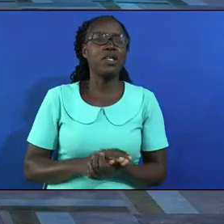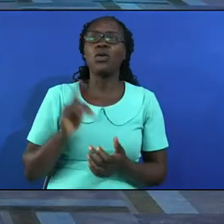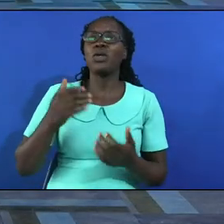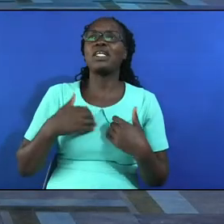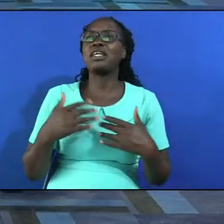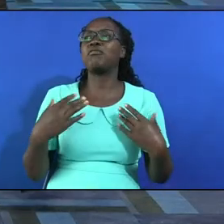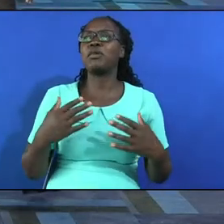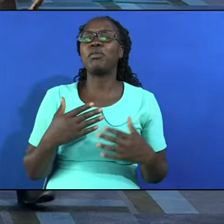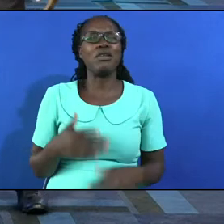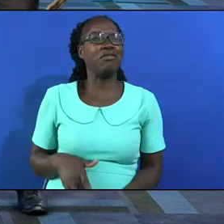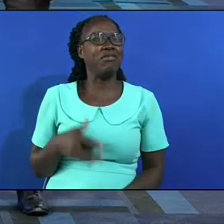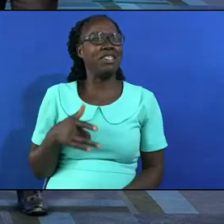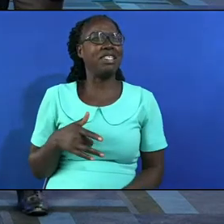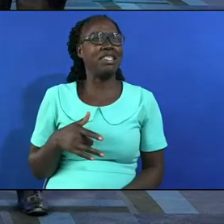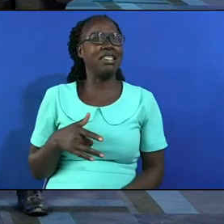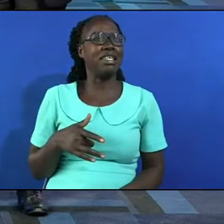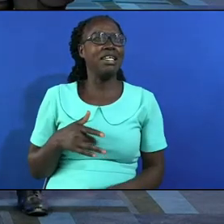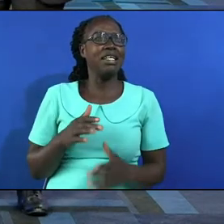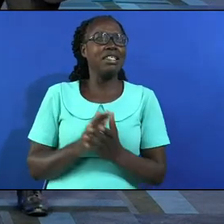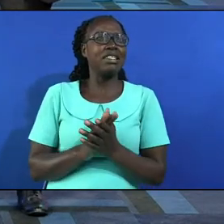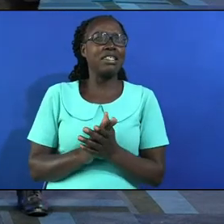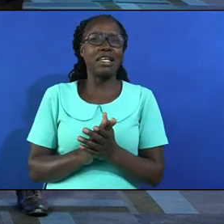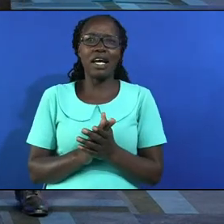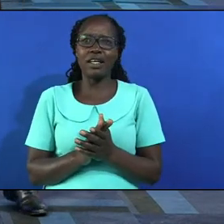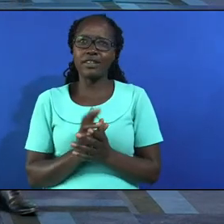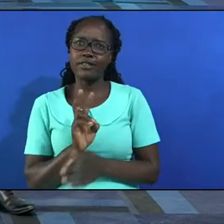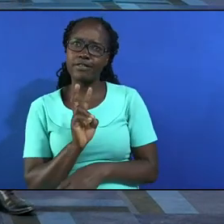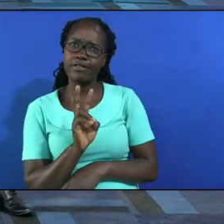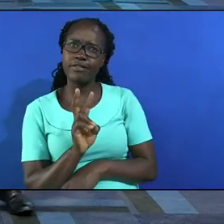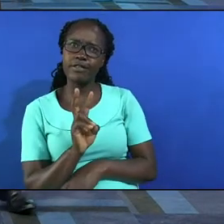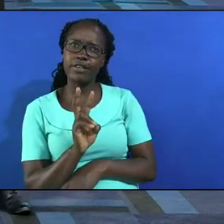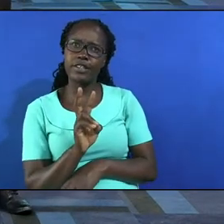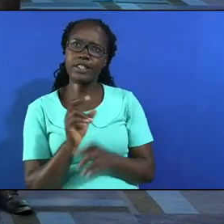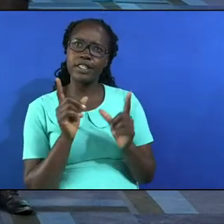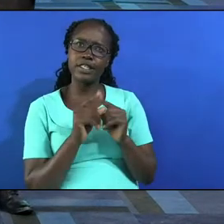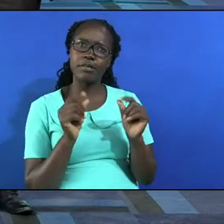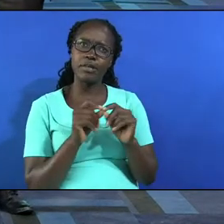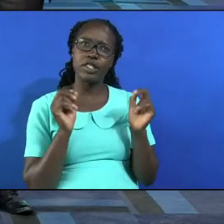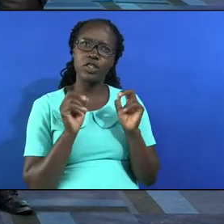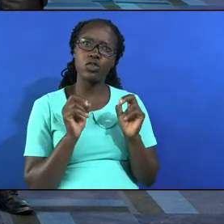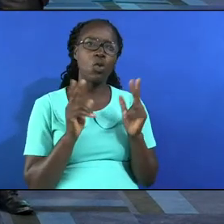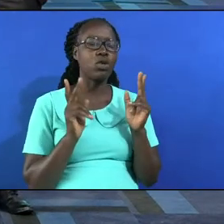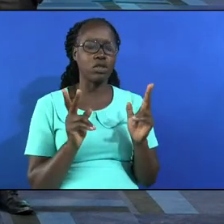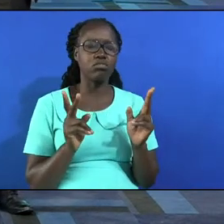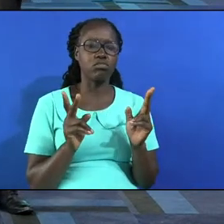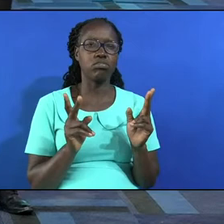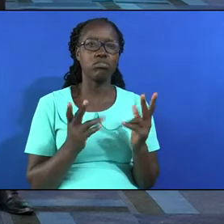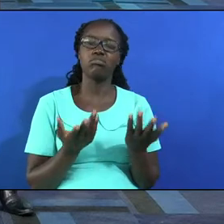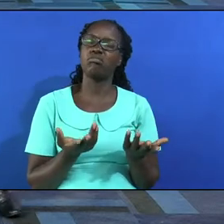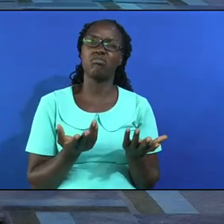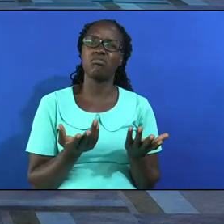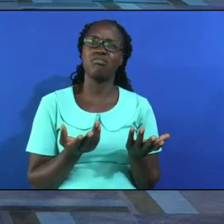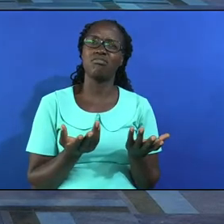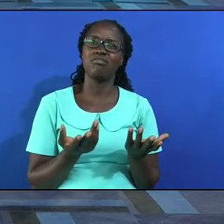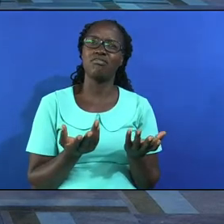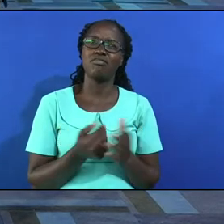people who are here feeling like they are the guardians to watch. Is the message okay?